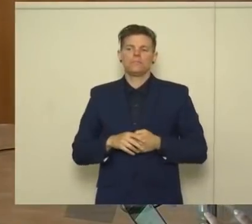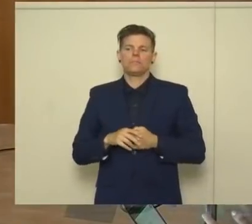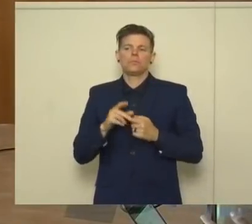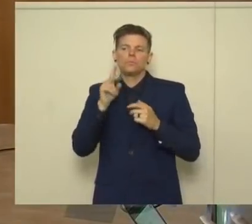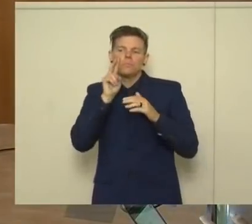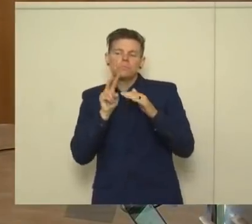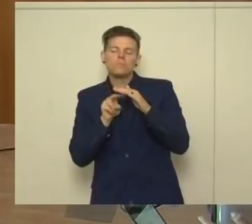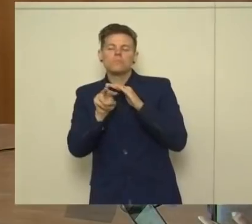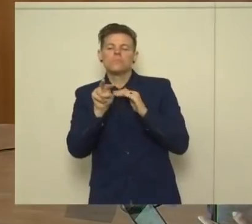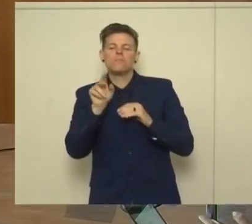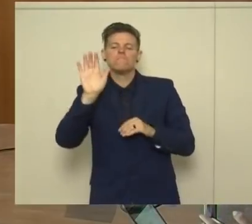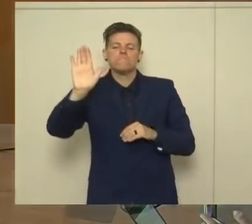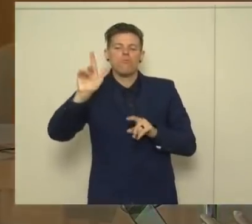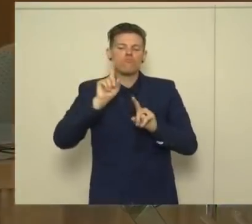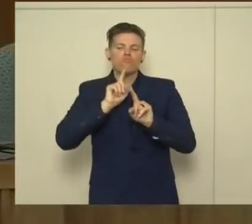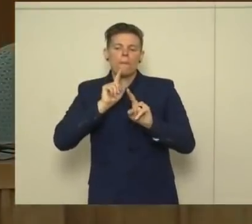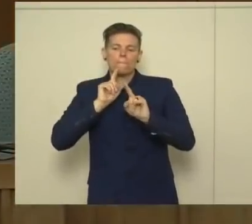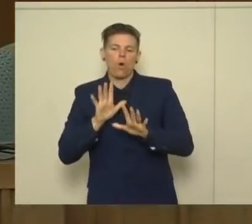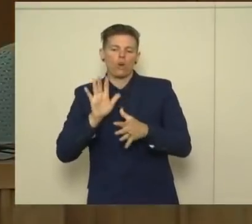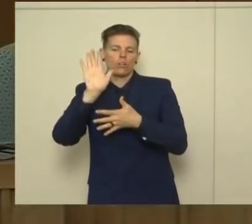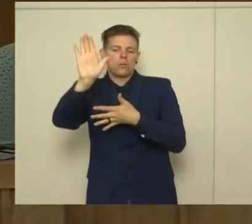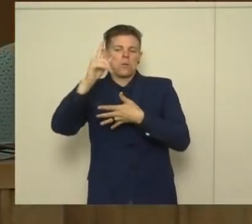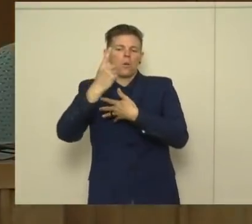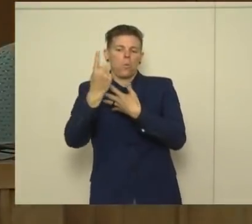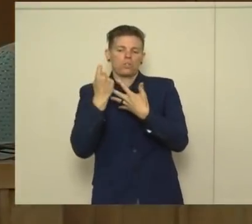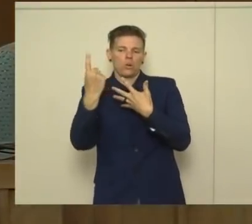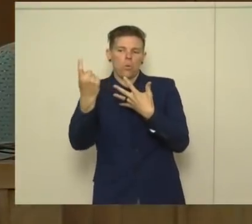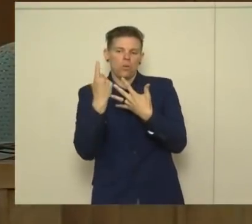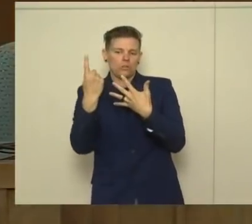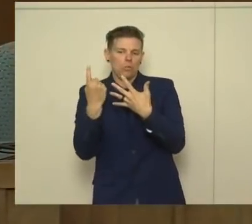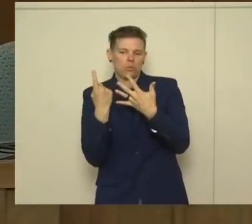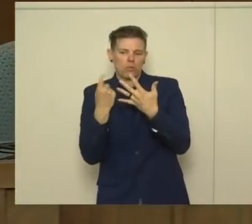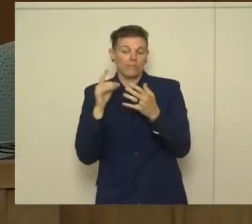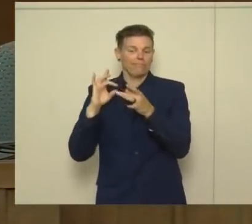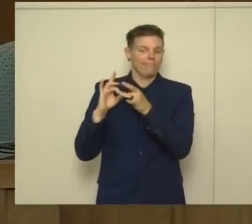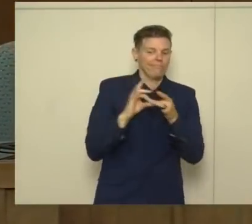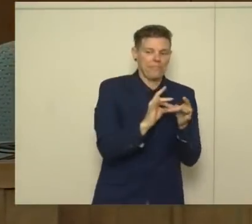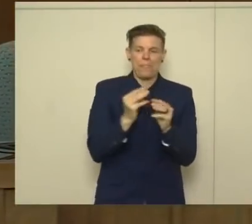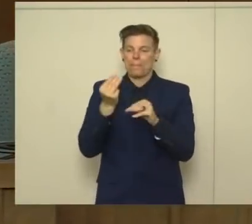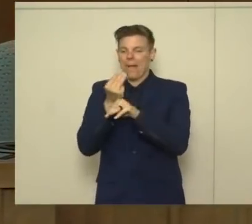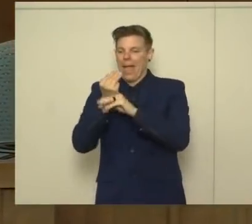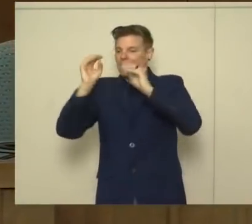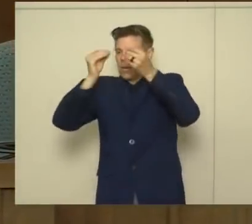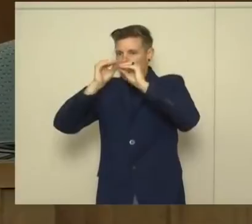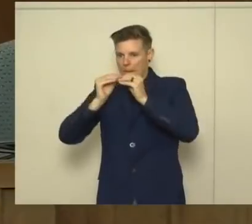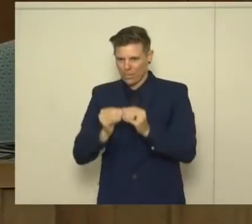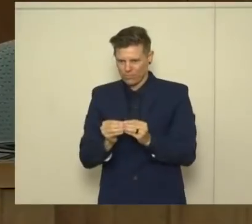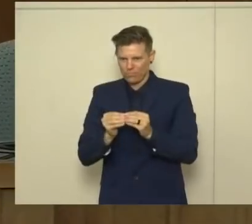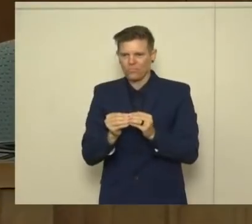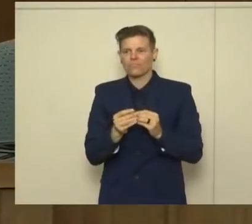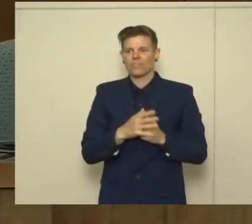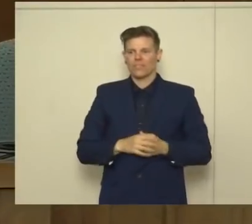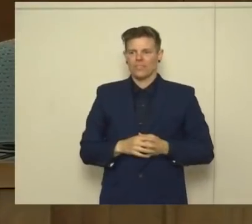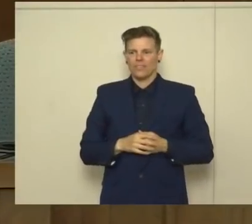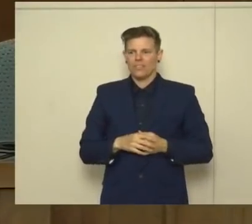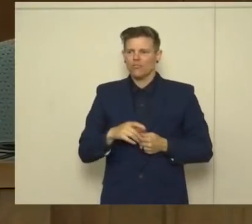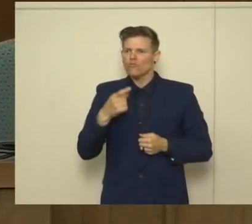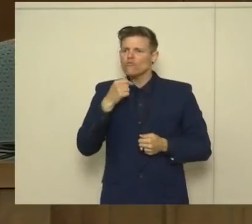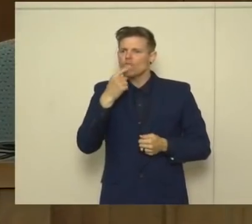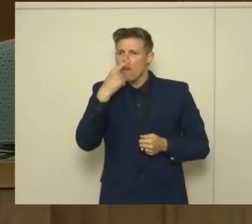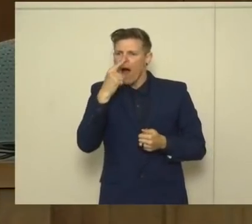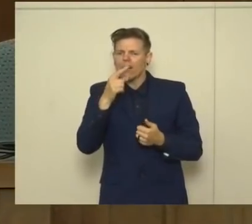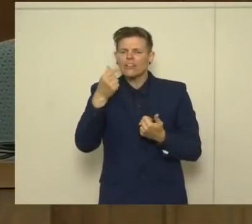that relate to mathematics here. And so if we could bring up either one of those red, yellow, green maps of New